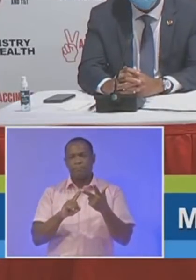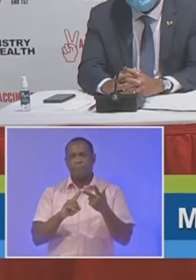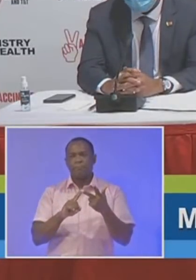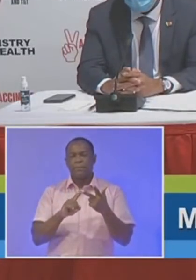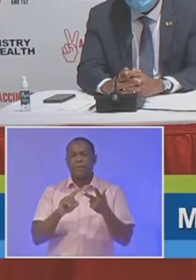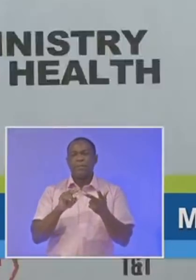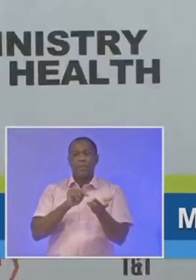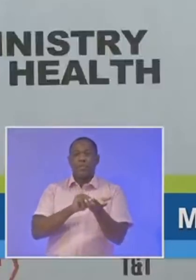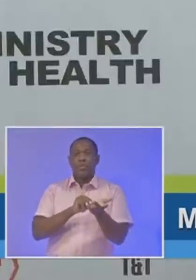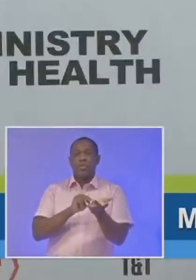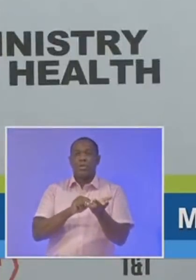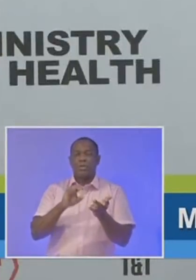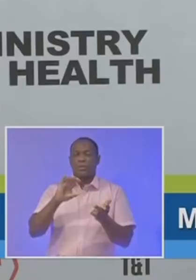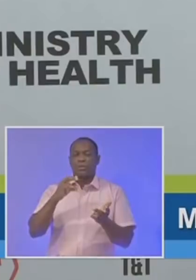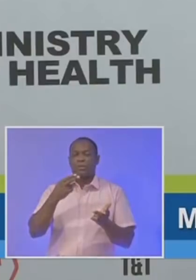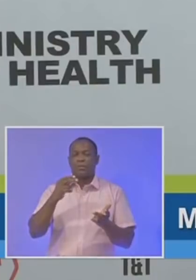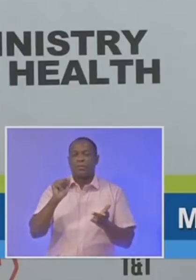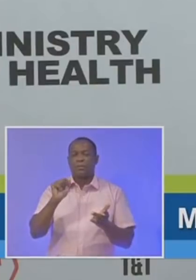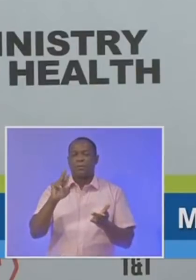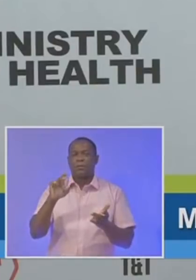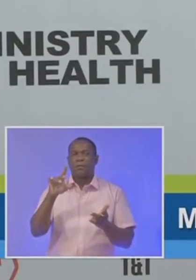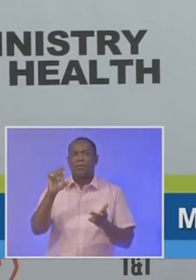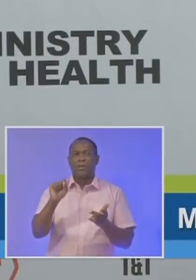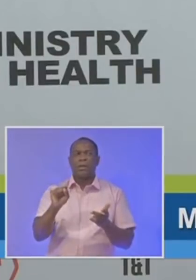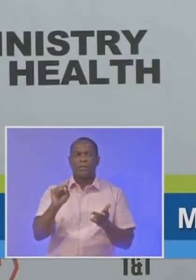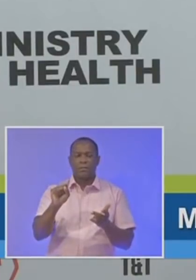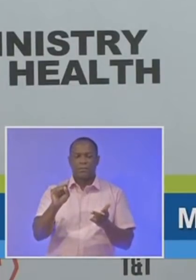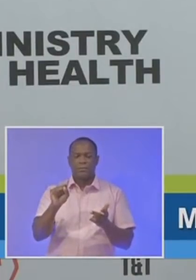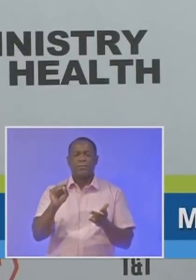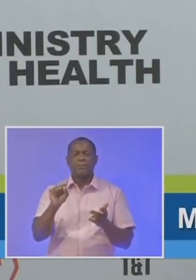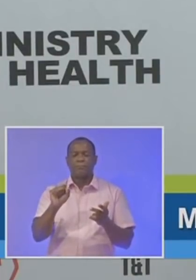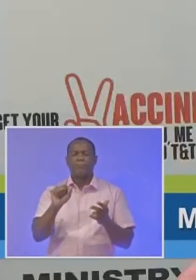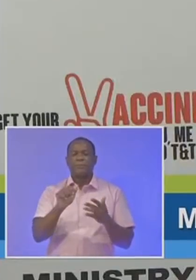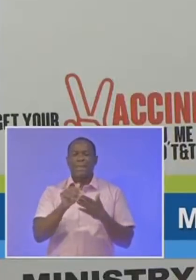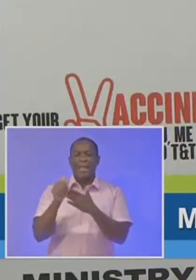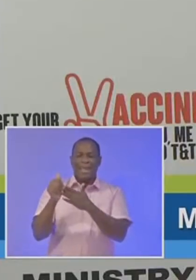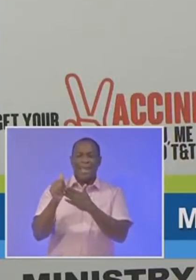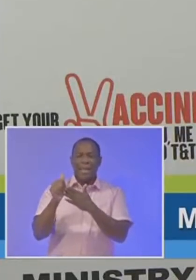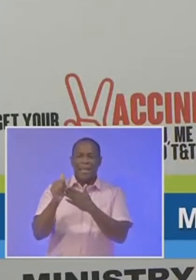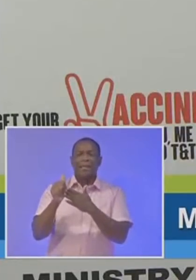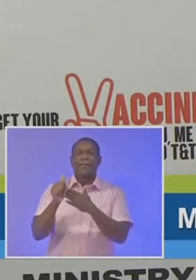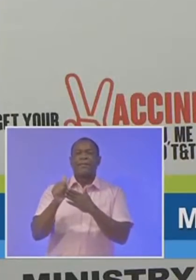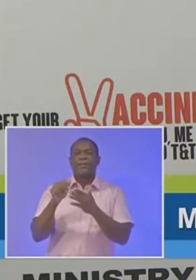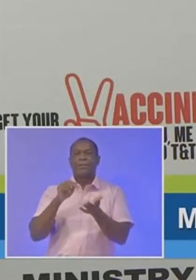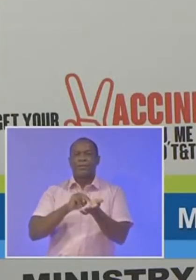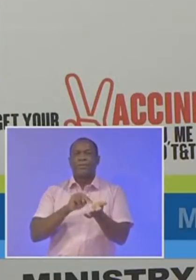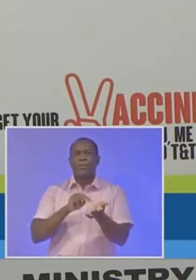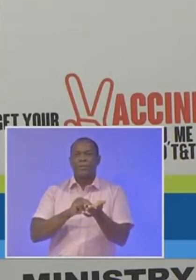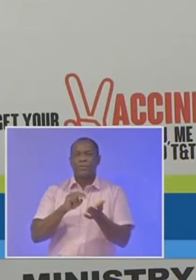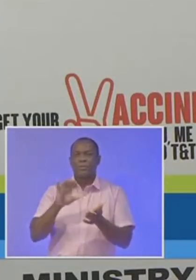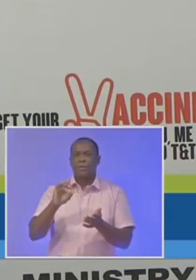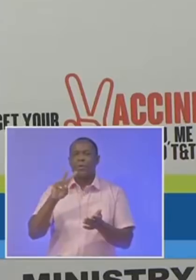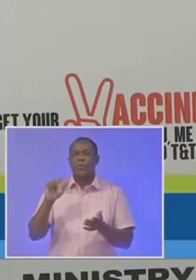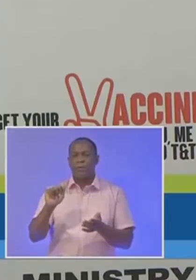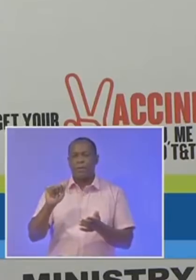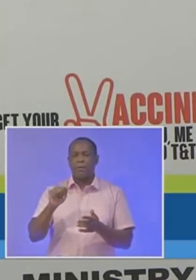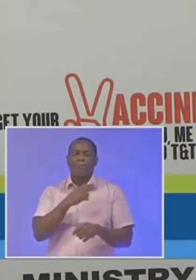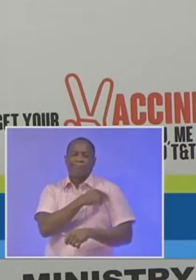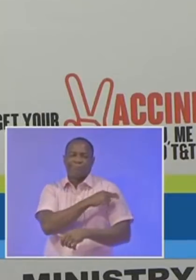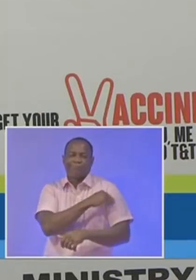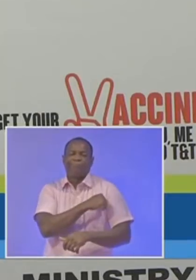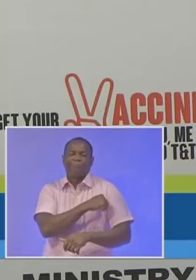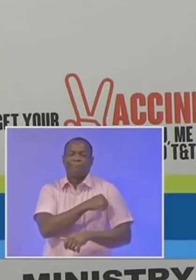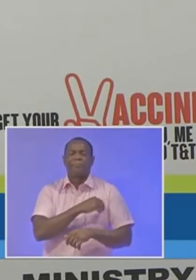Nurse Jamie Charles, Head Nurse at the Cuba Hospital and Multi-Training Facility. I am Candice Alcantara, Manager